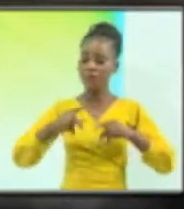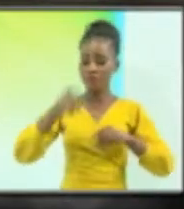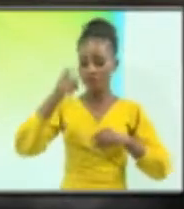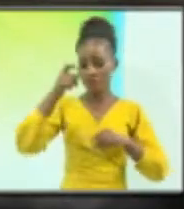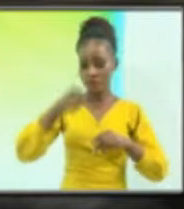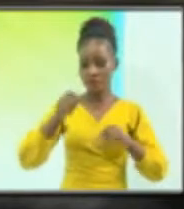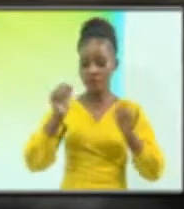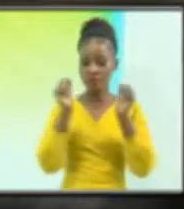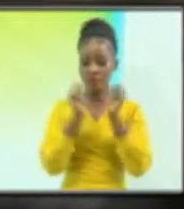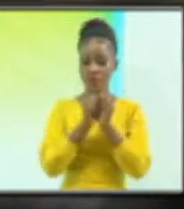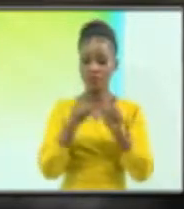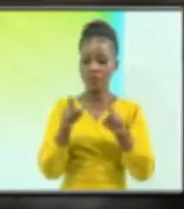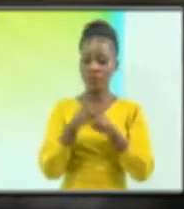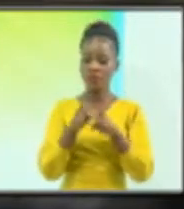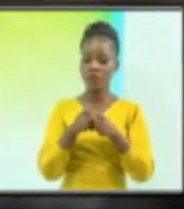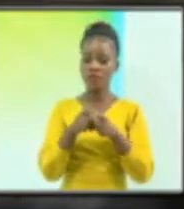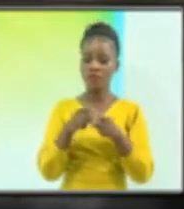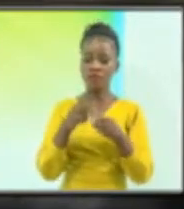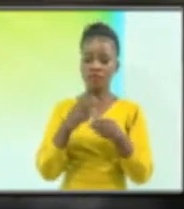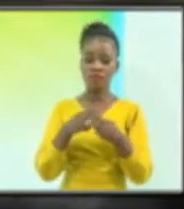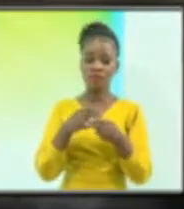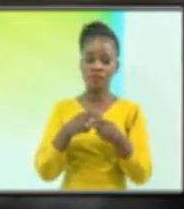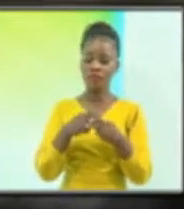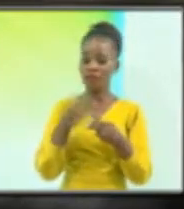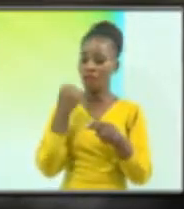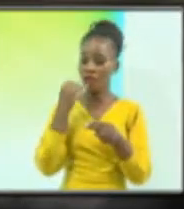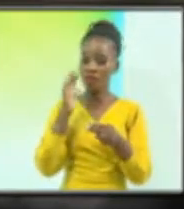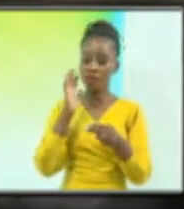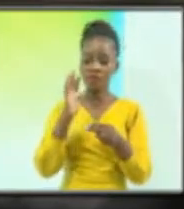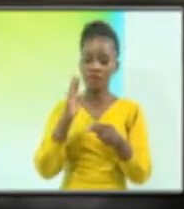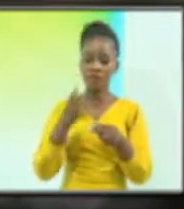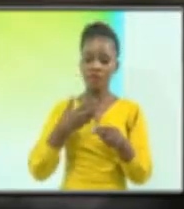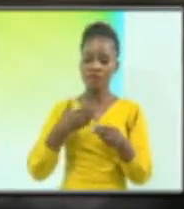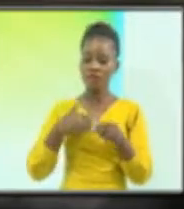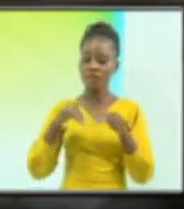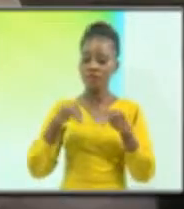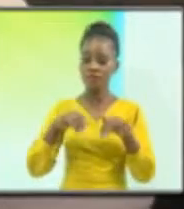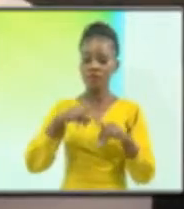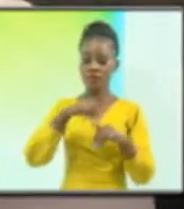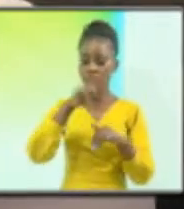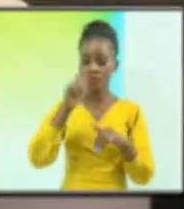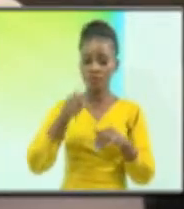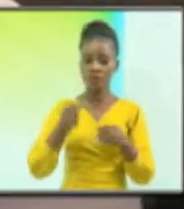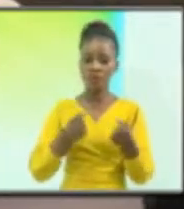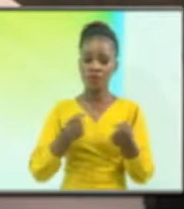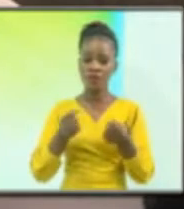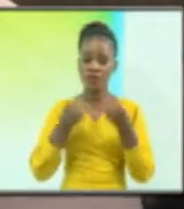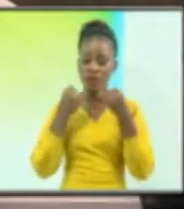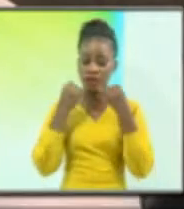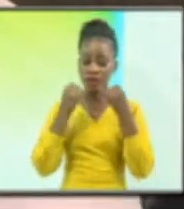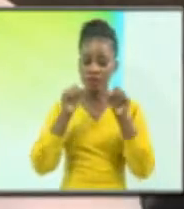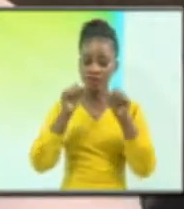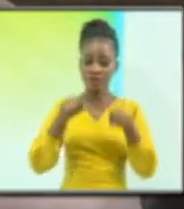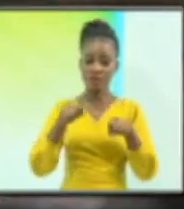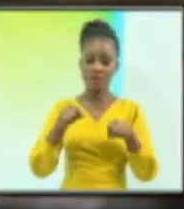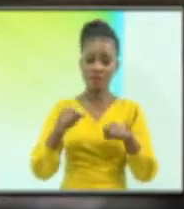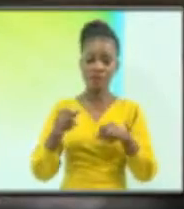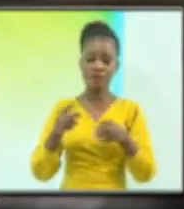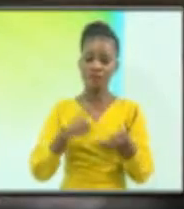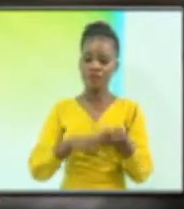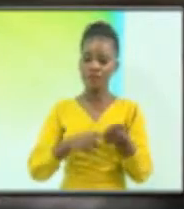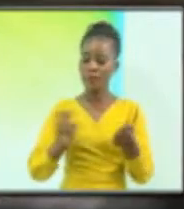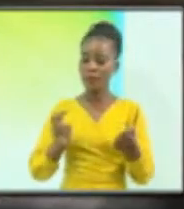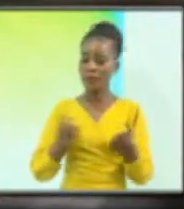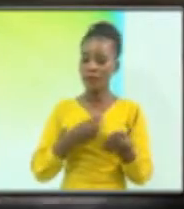dressed like me with a name tag in the ministry has asked for a bribe. So what is the right procedure of me getting a passport? The